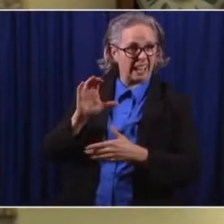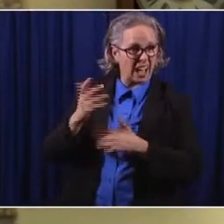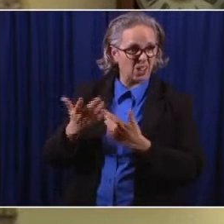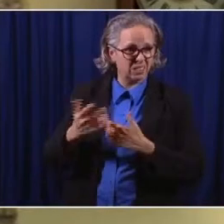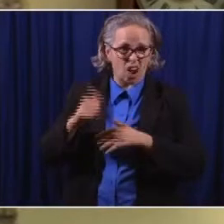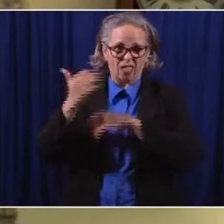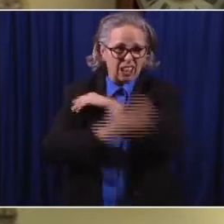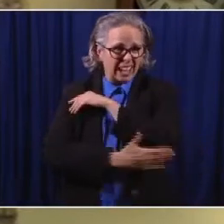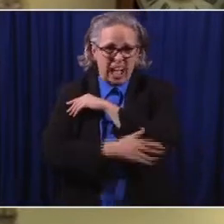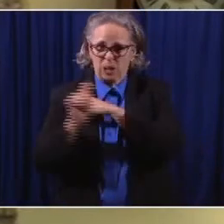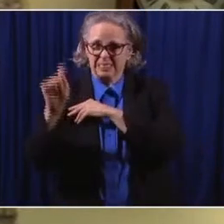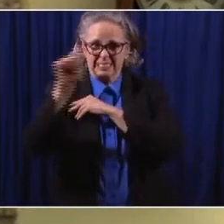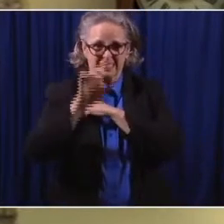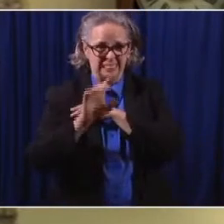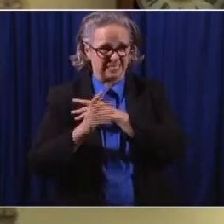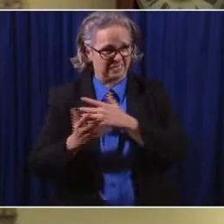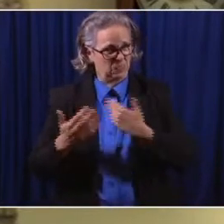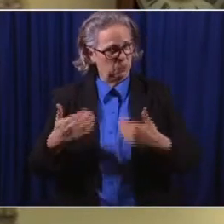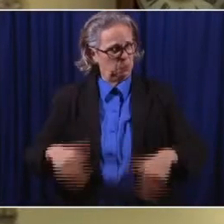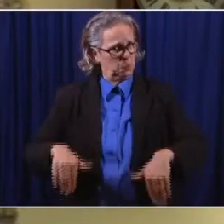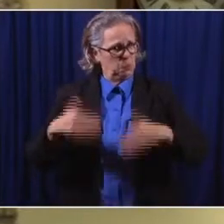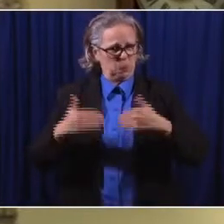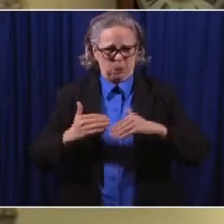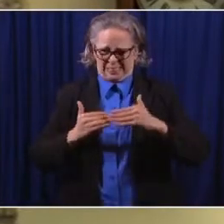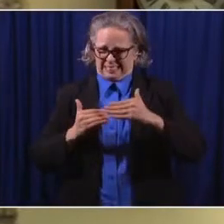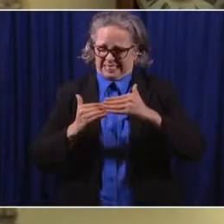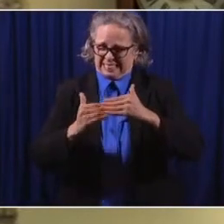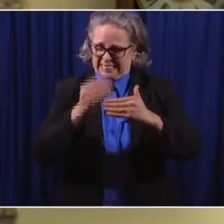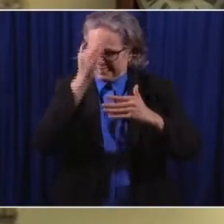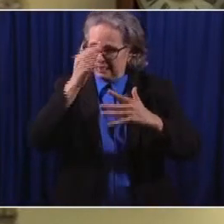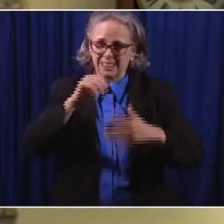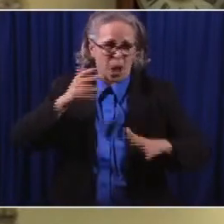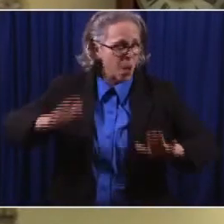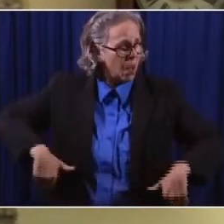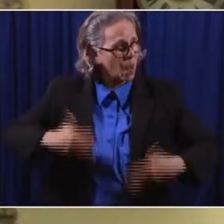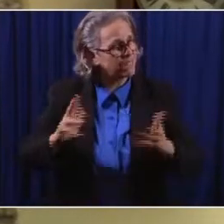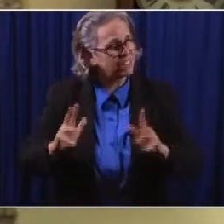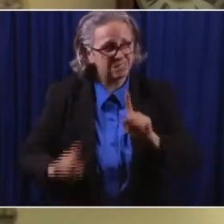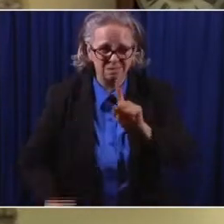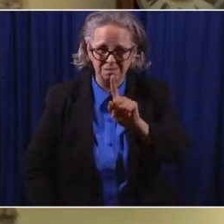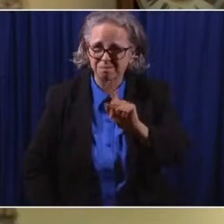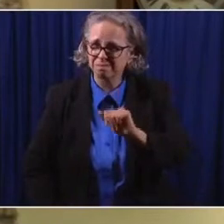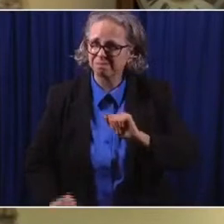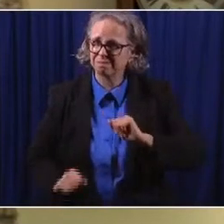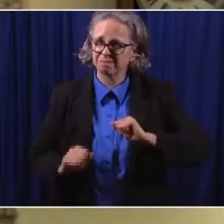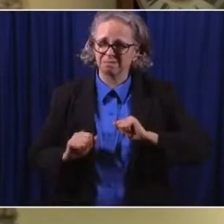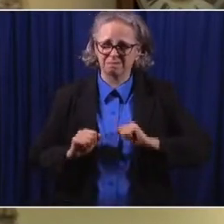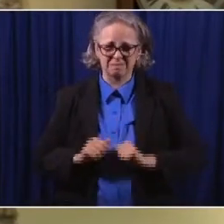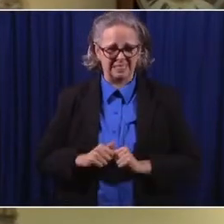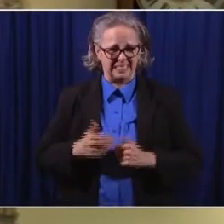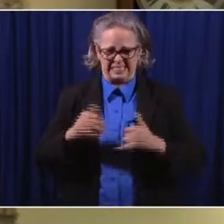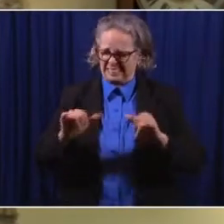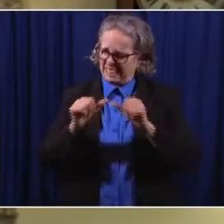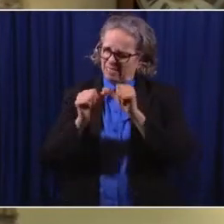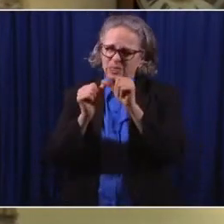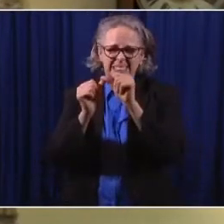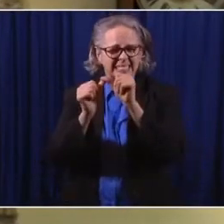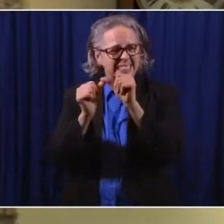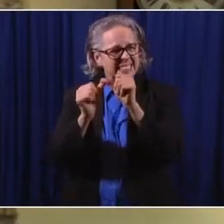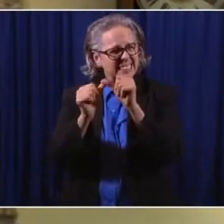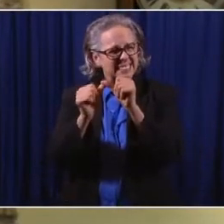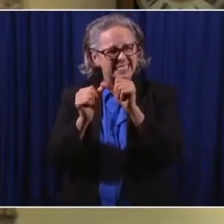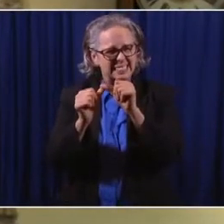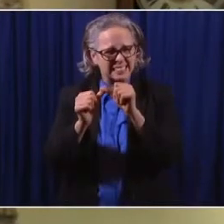story, but, we're not through this. And we're a long ways from being through it. I mean, a huge number of people died